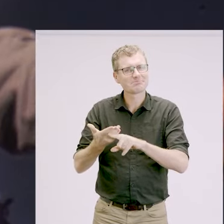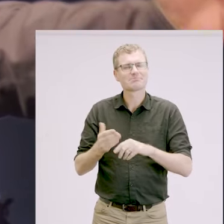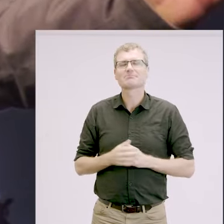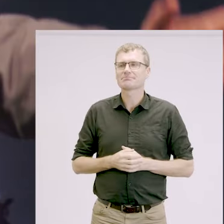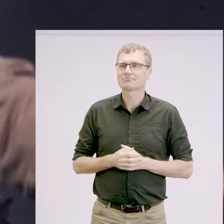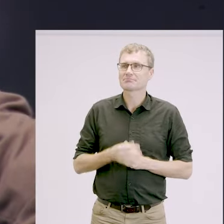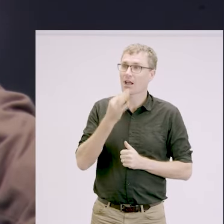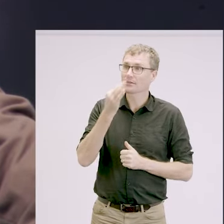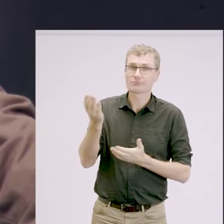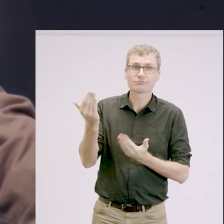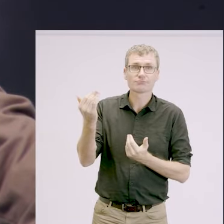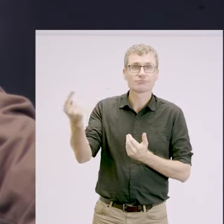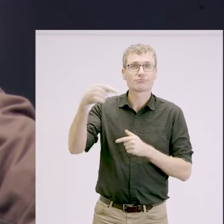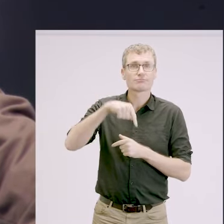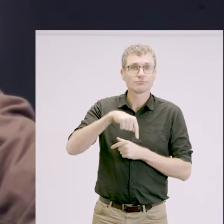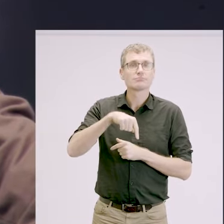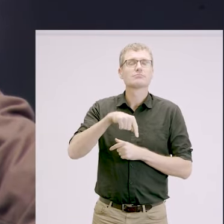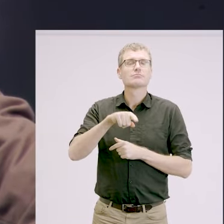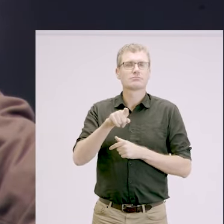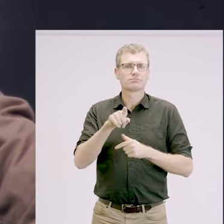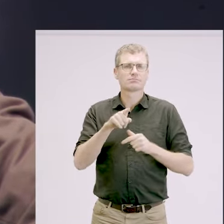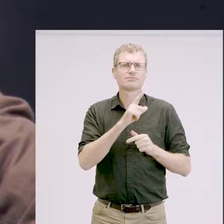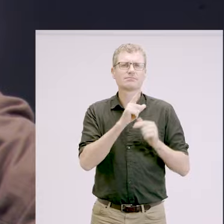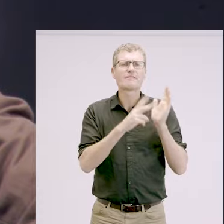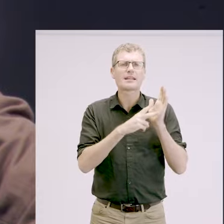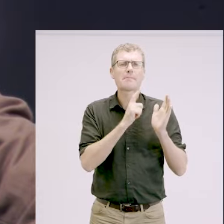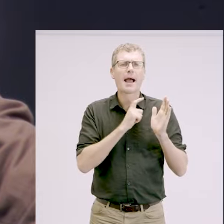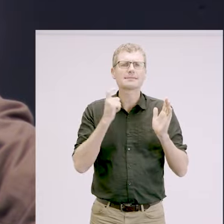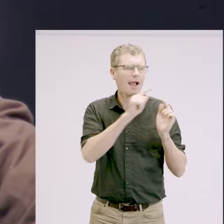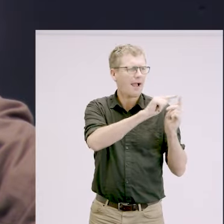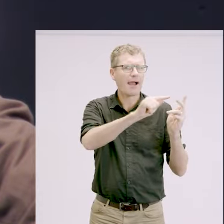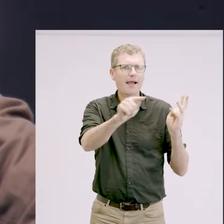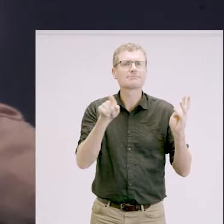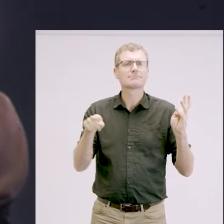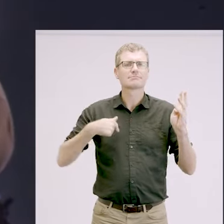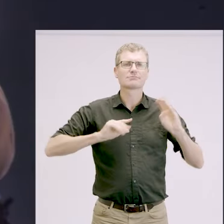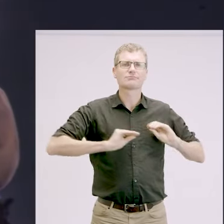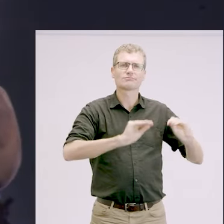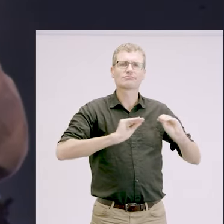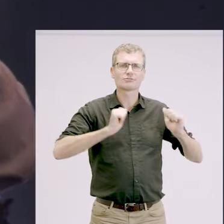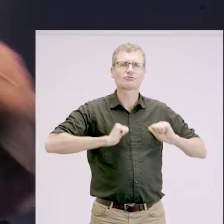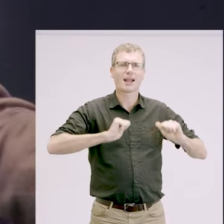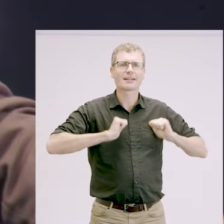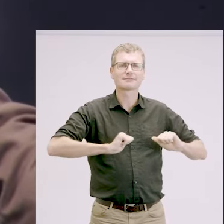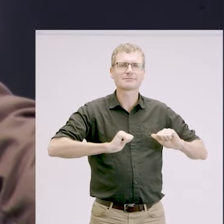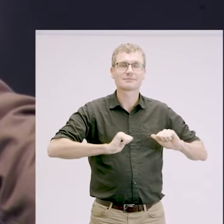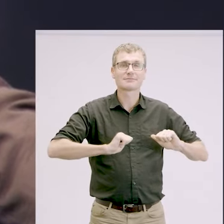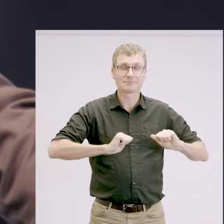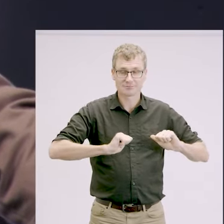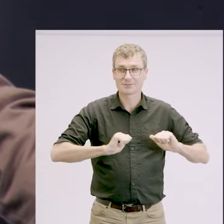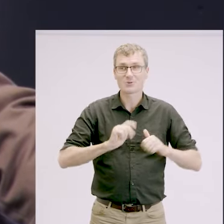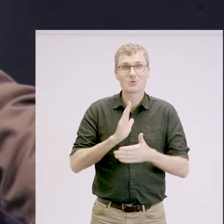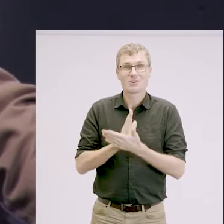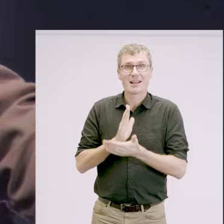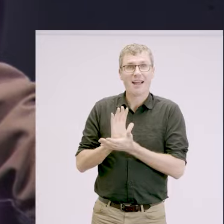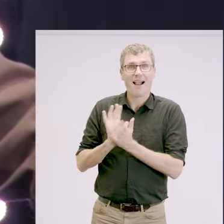days. We've invited him to come out and do some training with our vineyard pastors. We're going to be meeting next week. Excuse me. And we've twisted